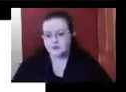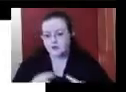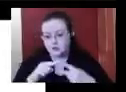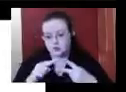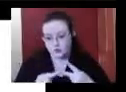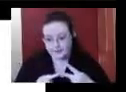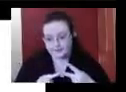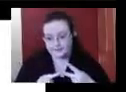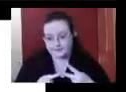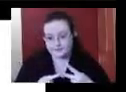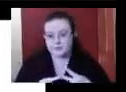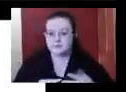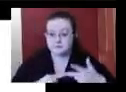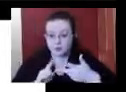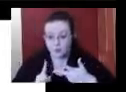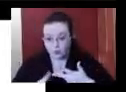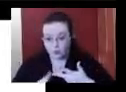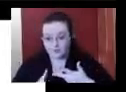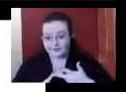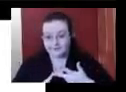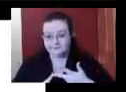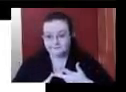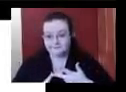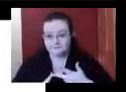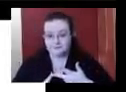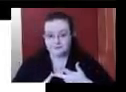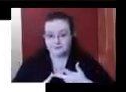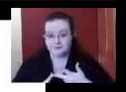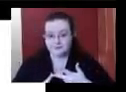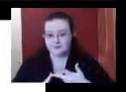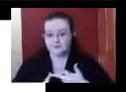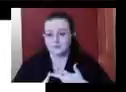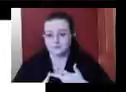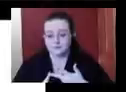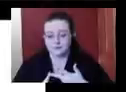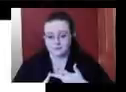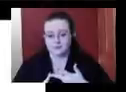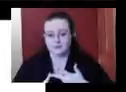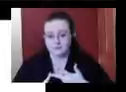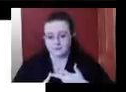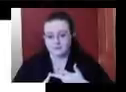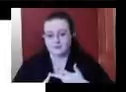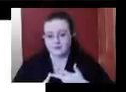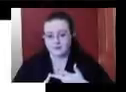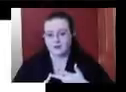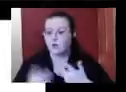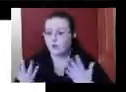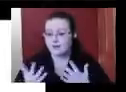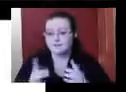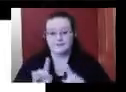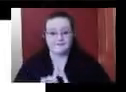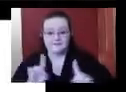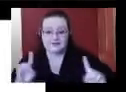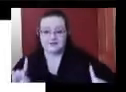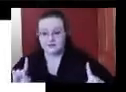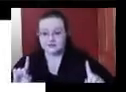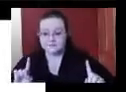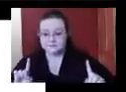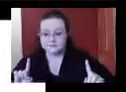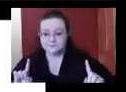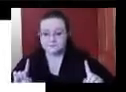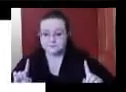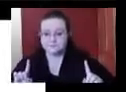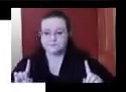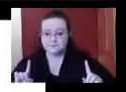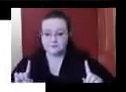to implement. Another strategy to be used in combination with masking and screening is physical distancing. Public health